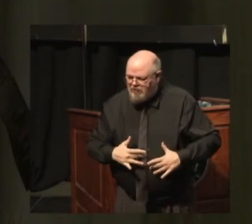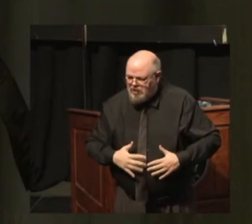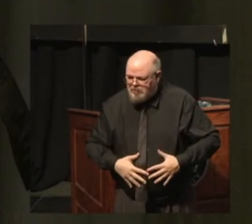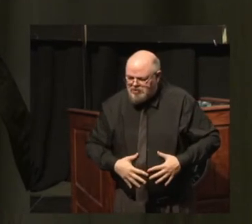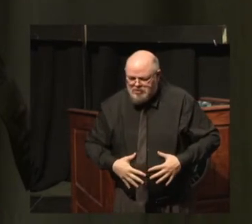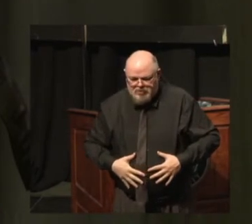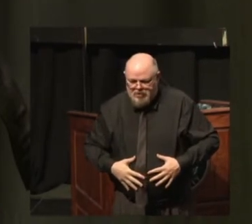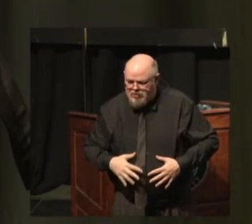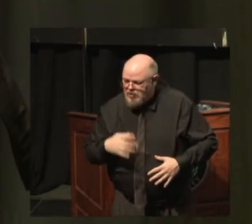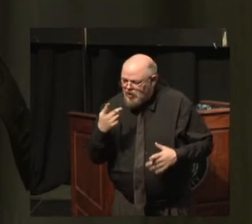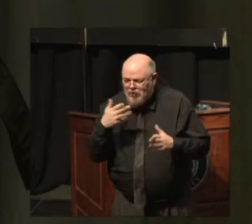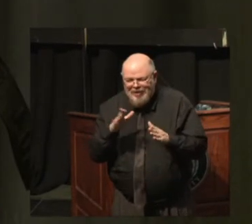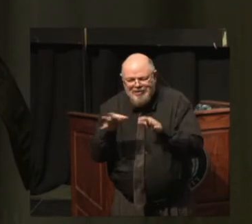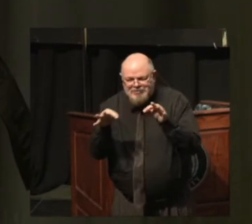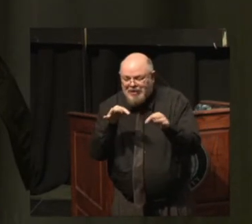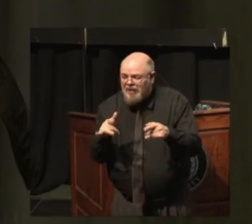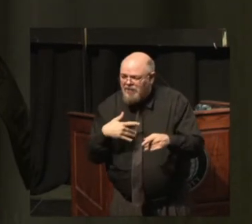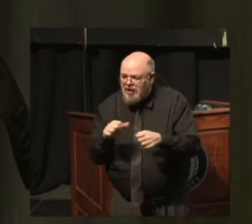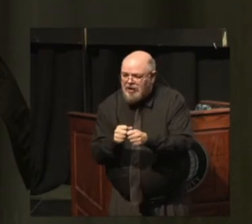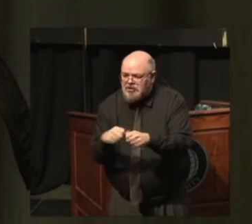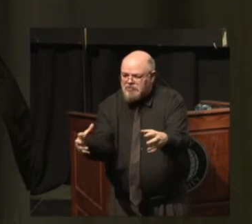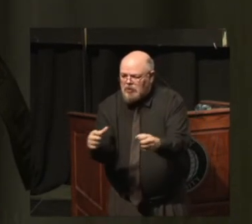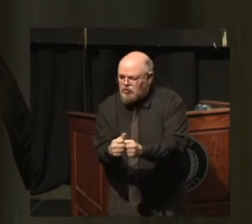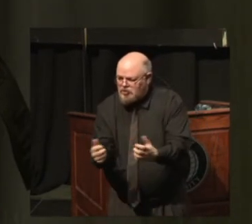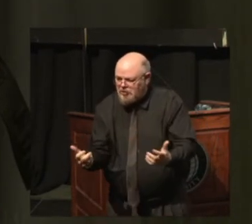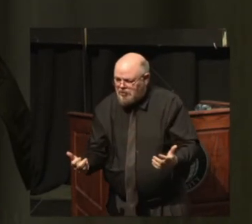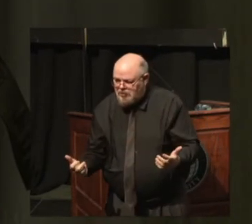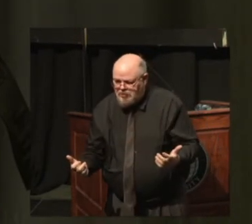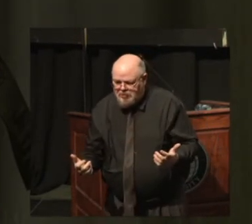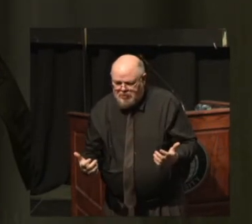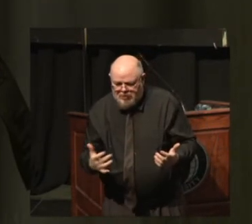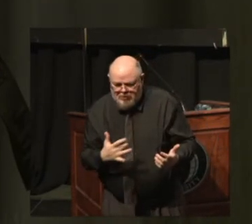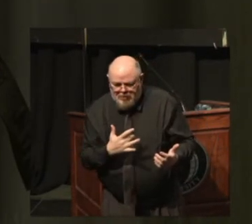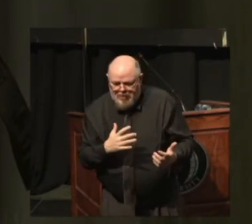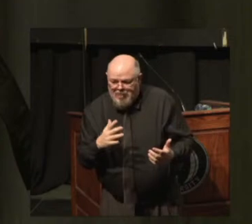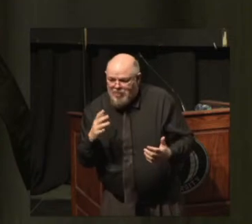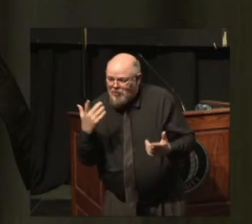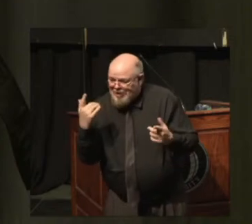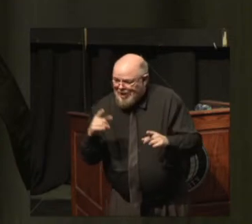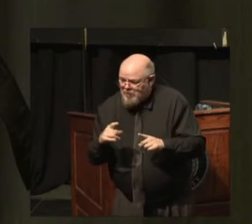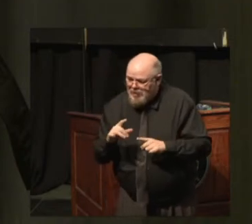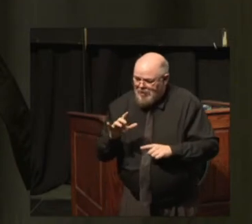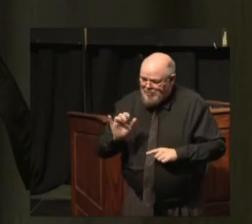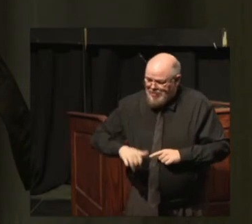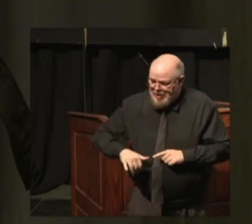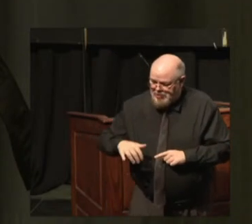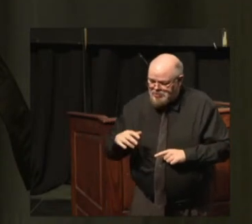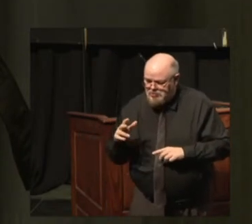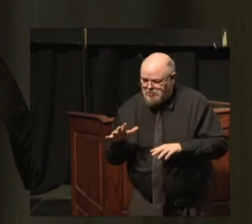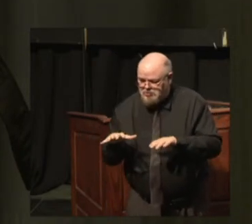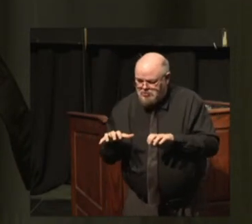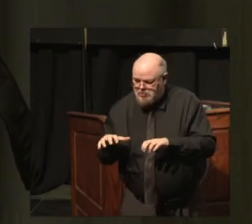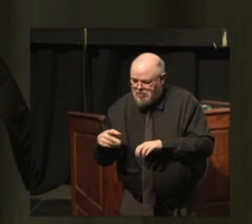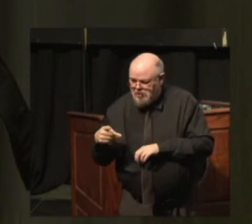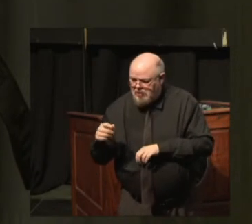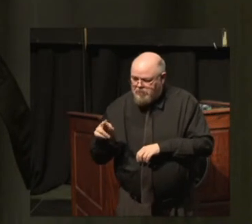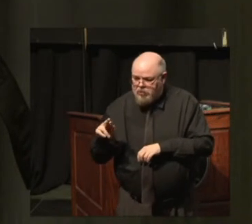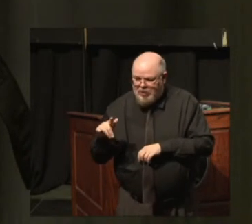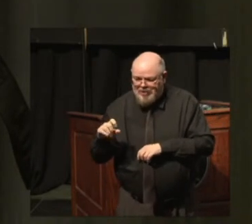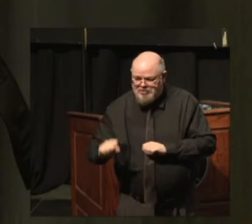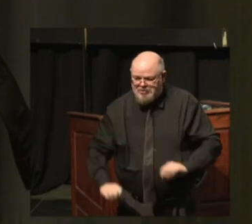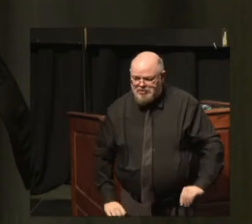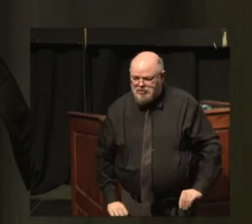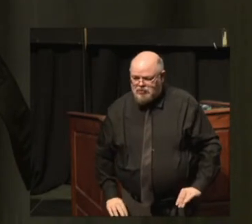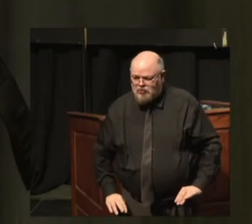that's the only way I know how to explain it. What was happening is the paralysis was climbing, and my organs dropped. That's where they were